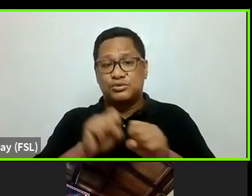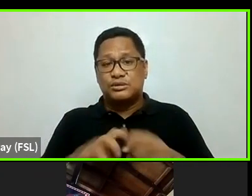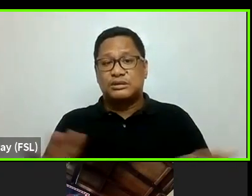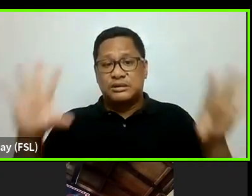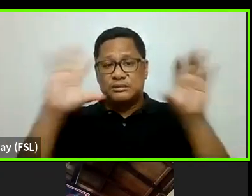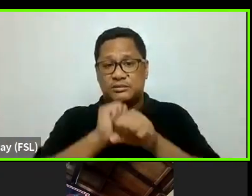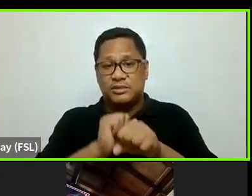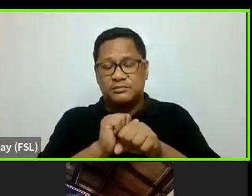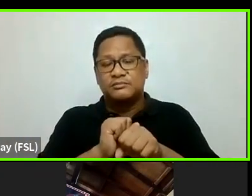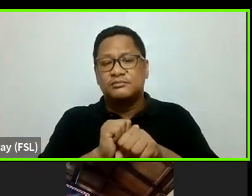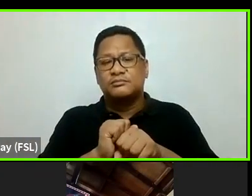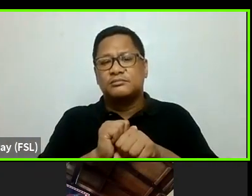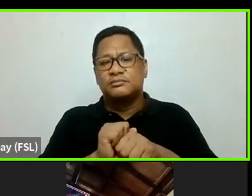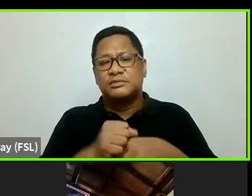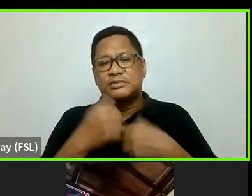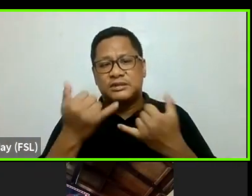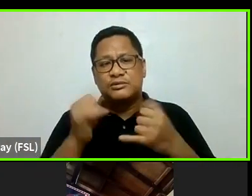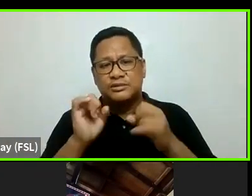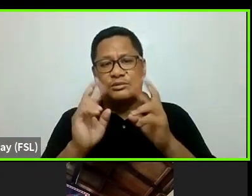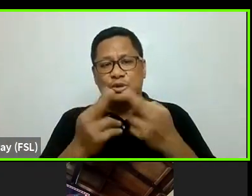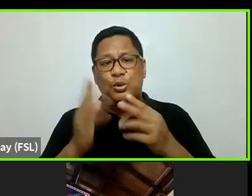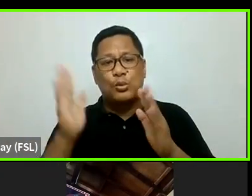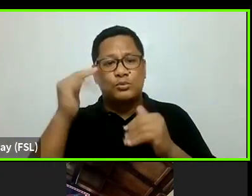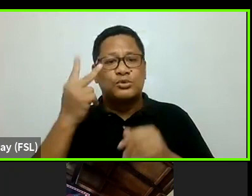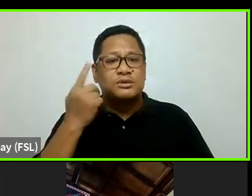this webinar. Hope to see you